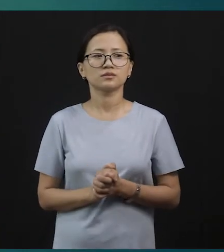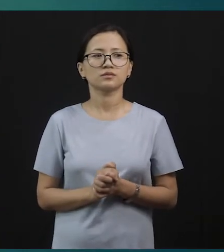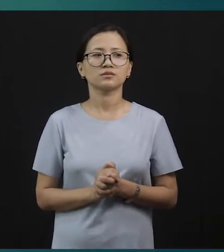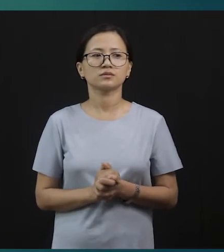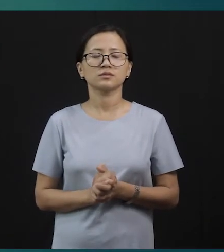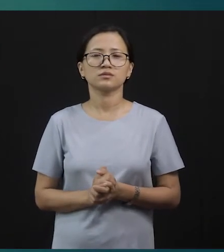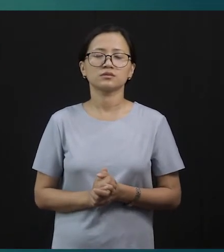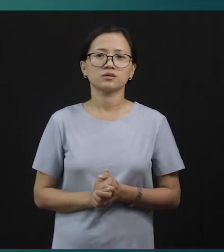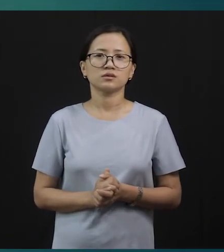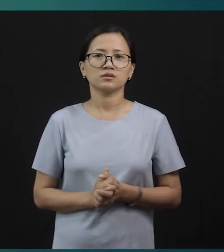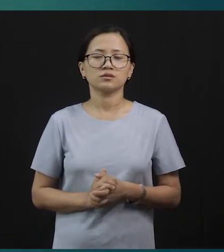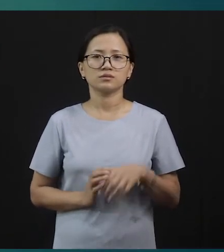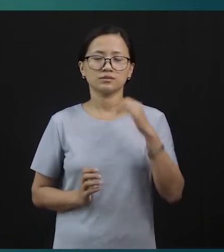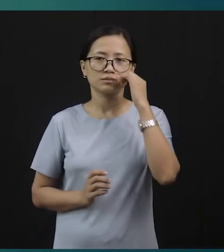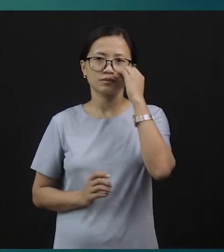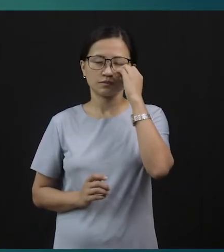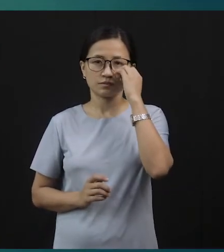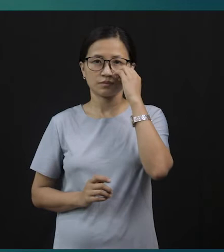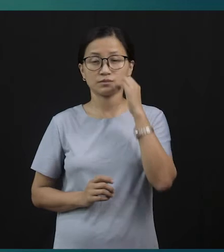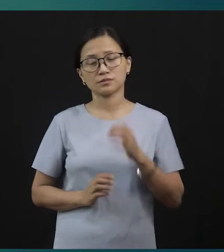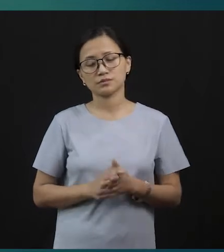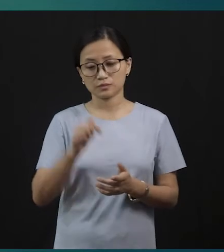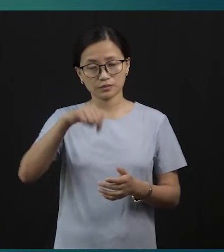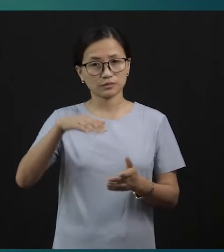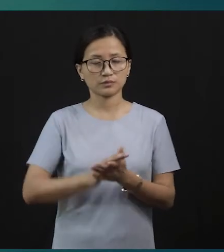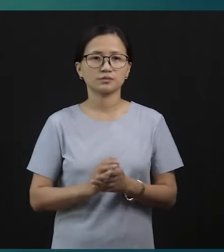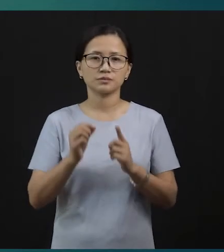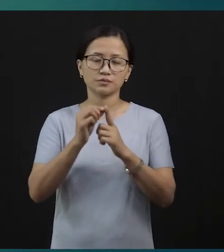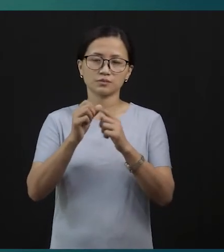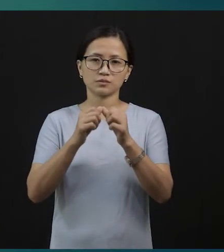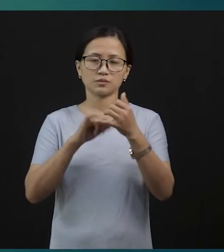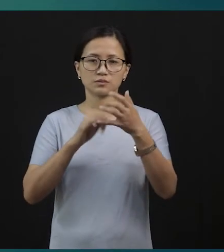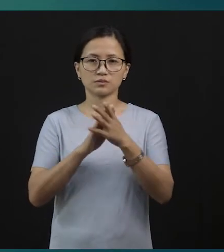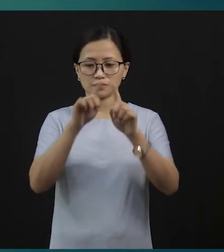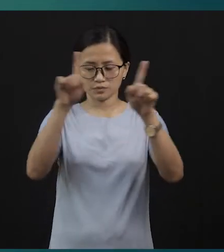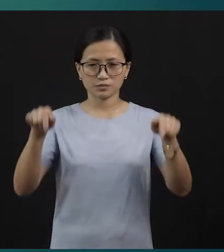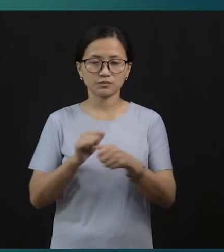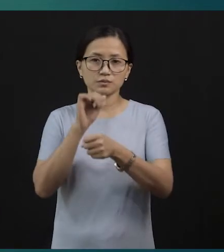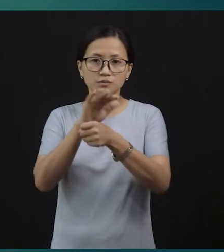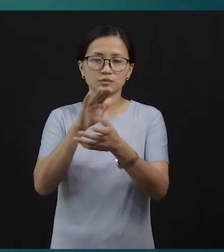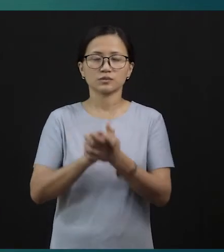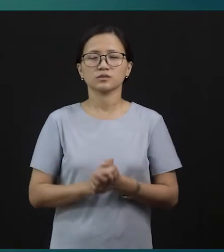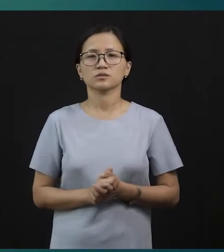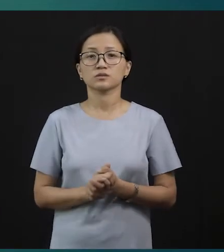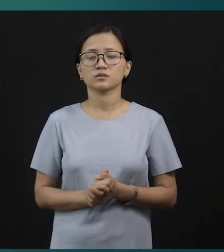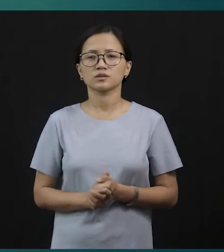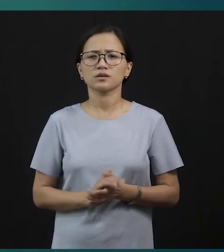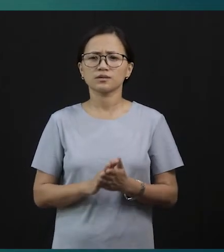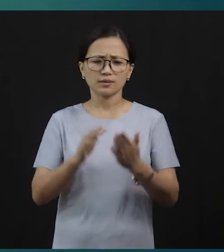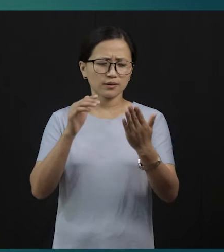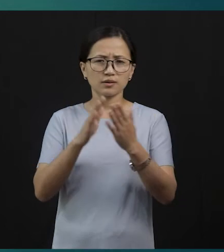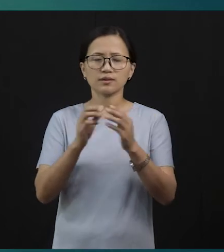in South Africa. And presently, a concrete post box stands in its ancient place. Ancient means the exact